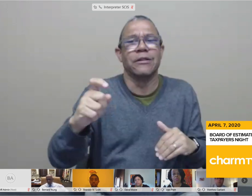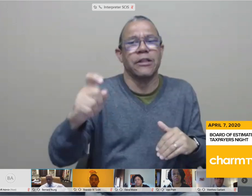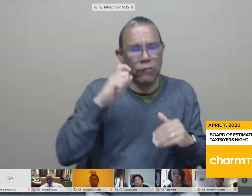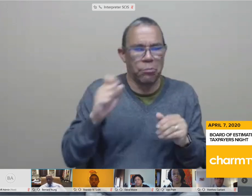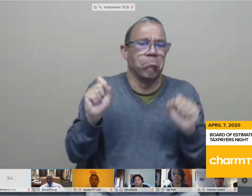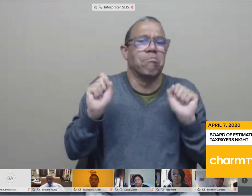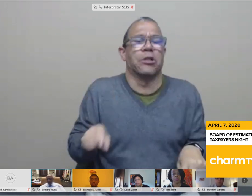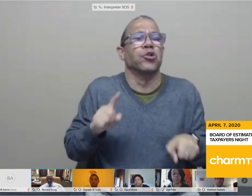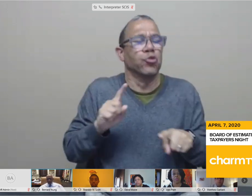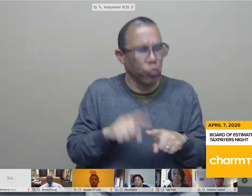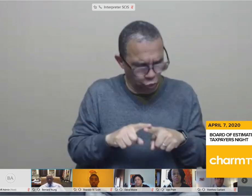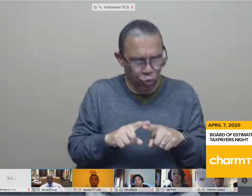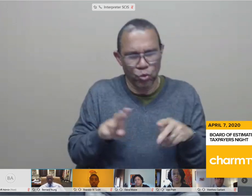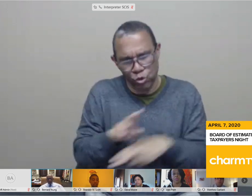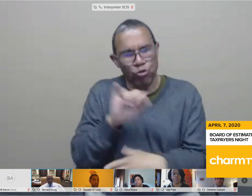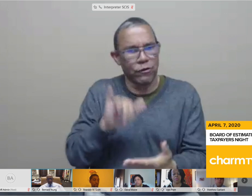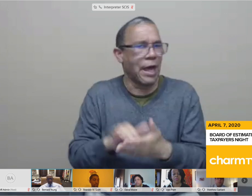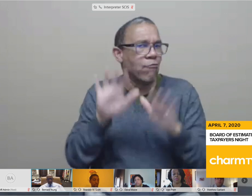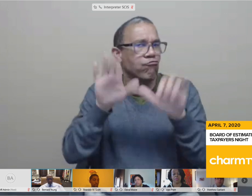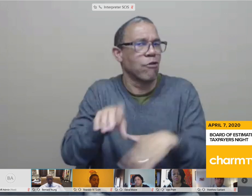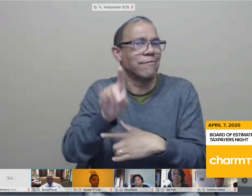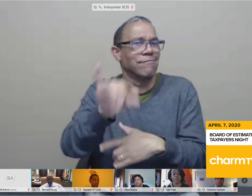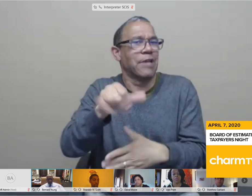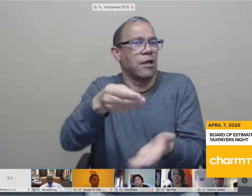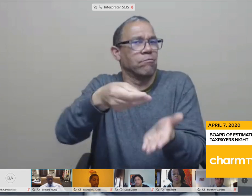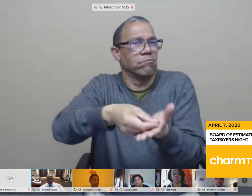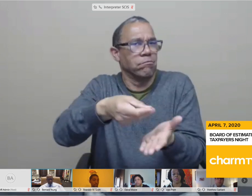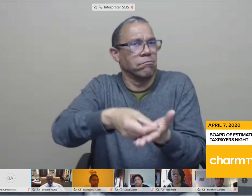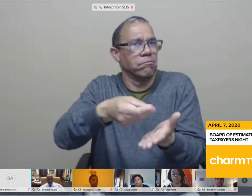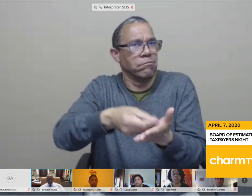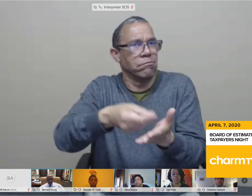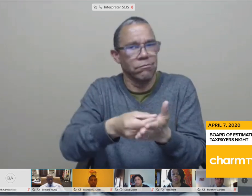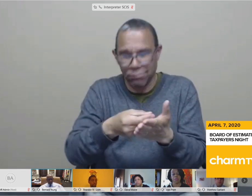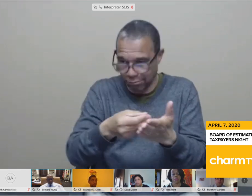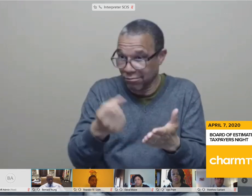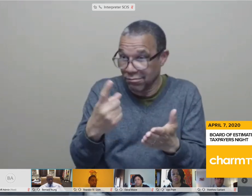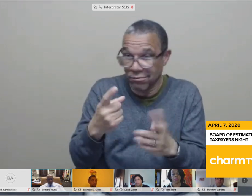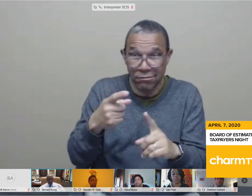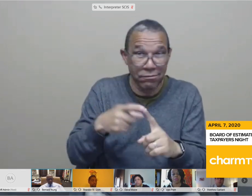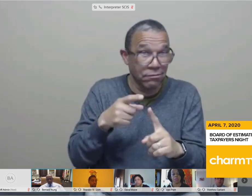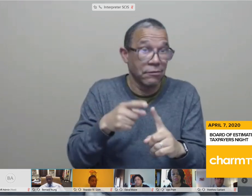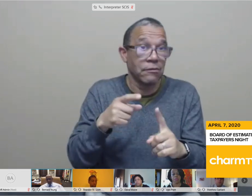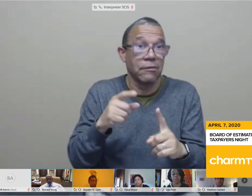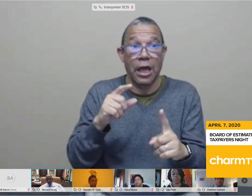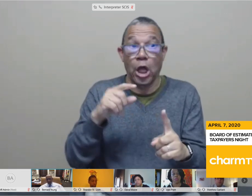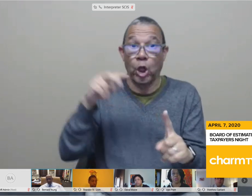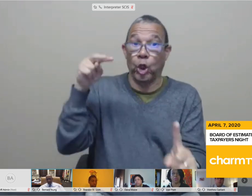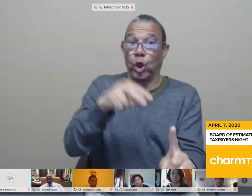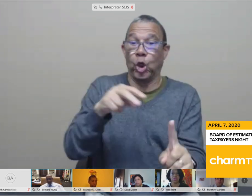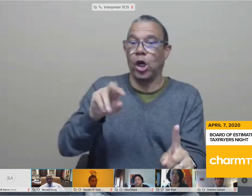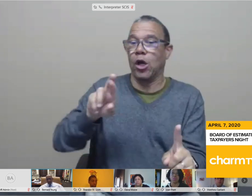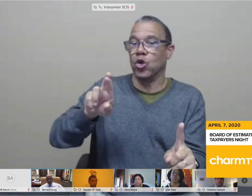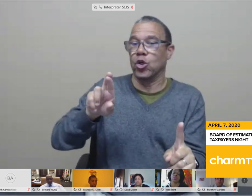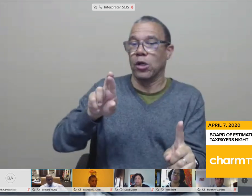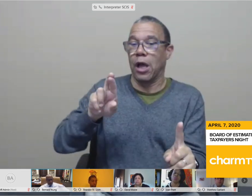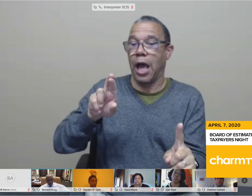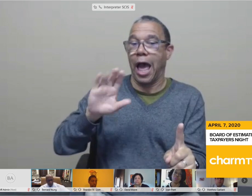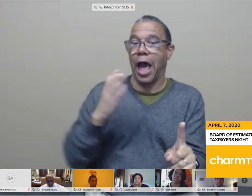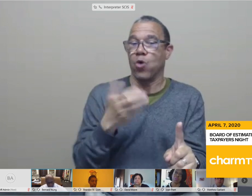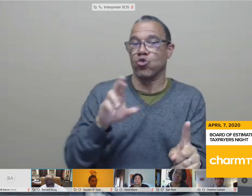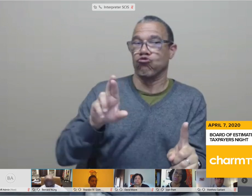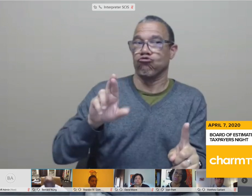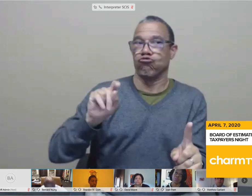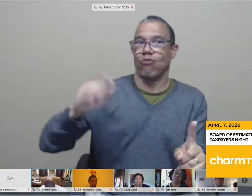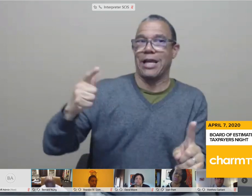city moving forward. So I would hope that our rating agency would look at this pandemic and not affect